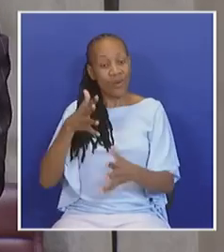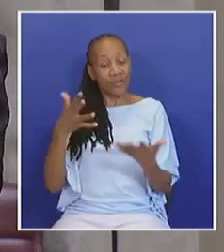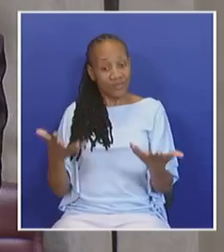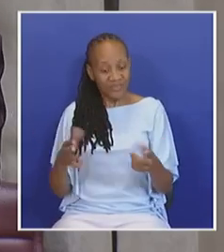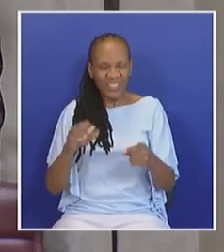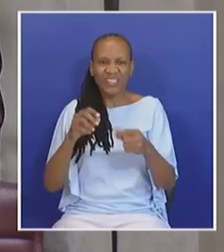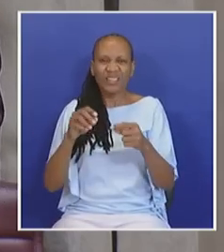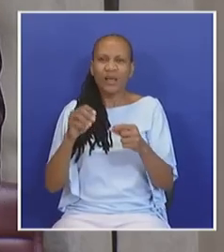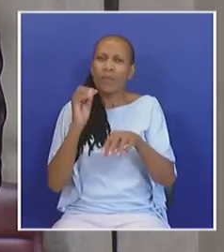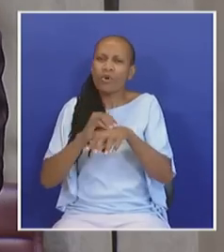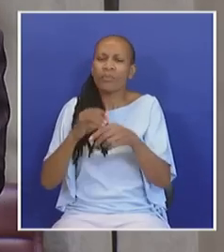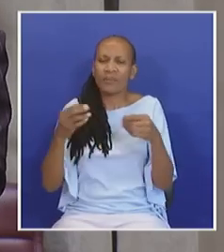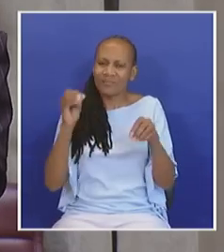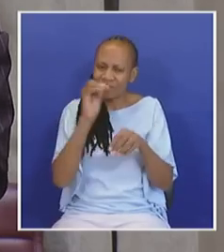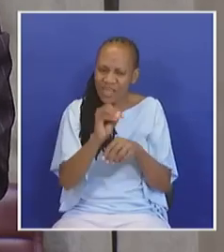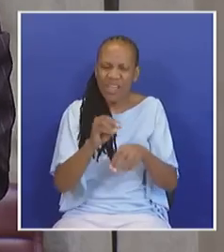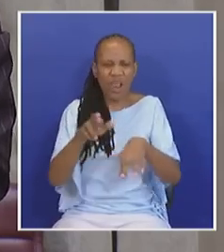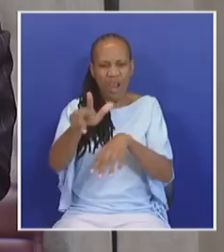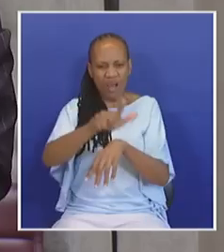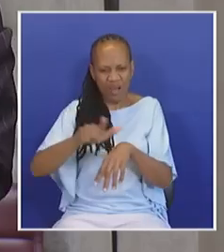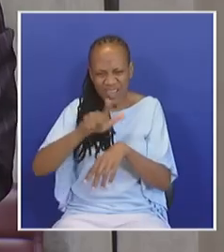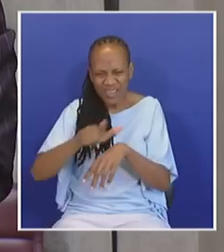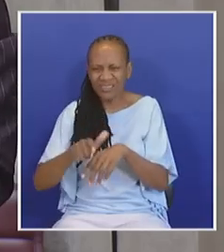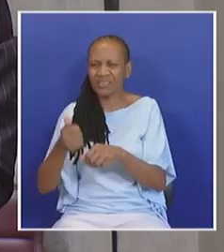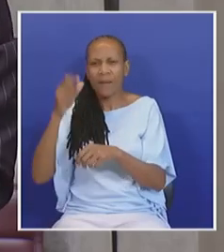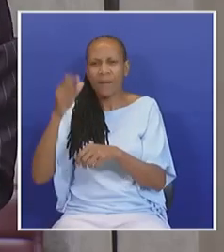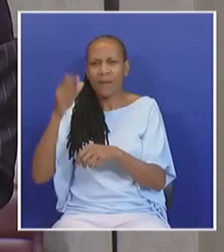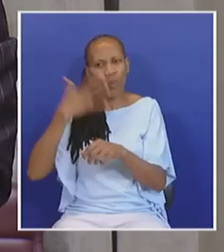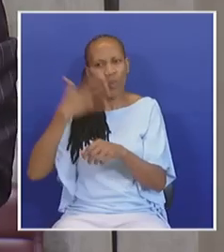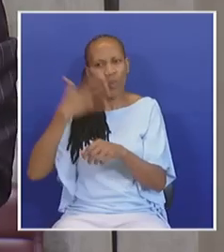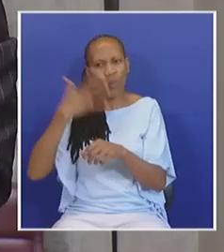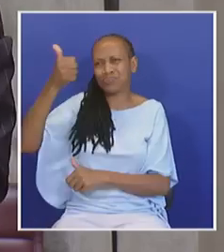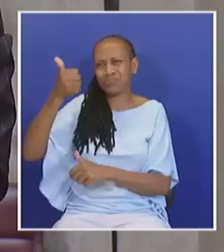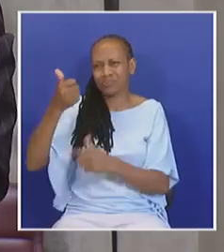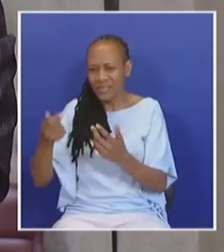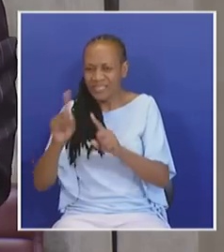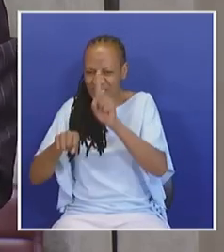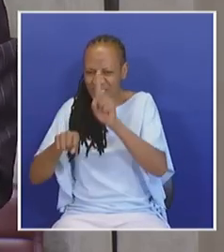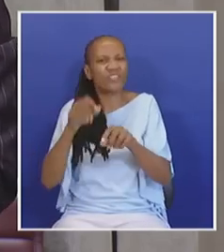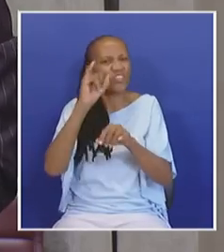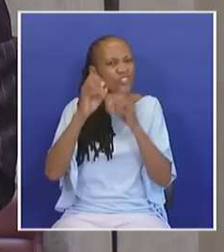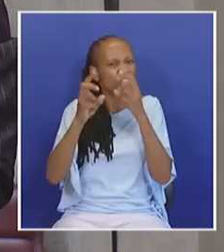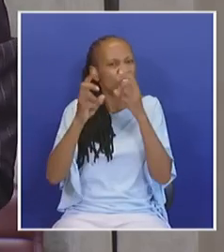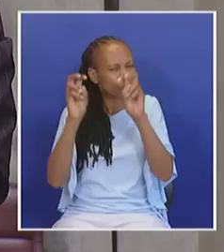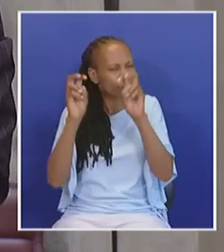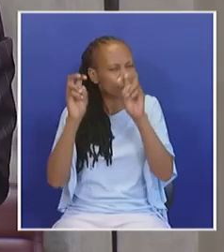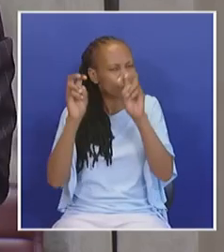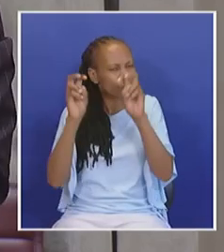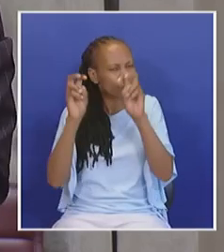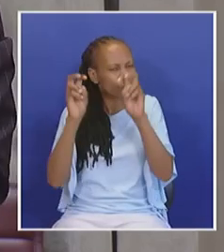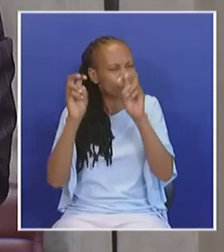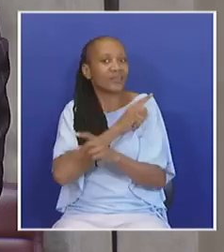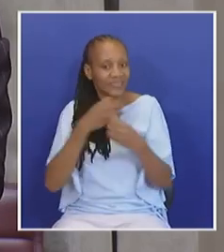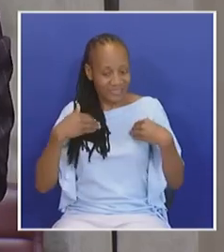mineral resources, and cheap labor power of the black majority that was to play a decisive role in the advent and perpetuation of racism in